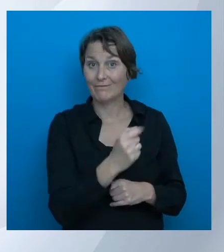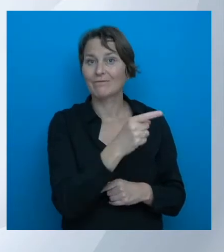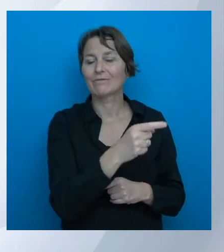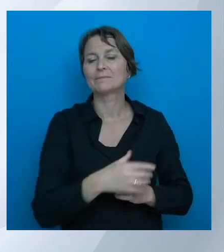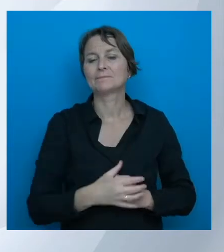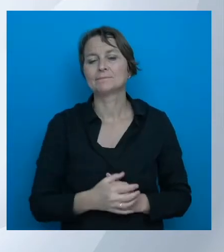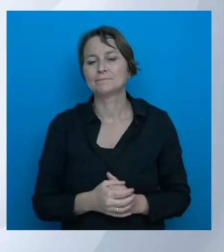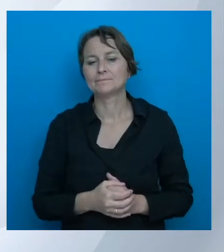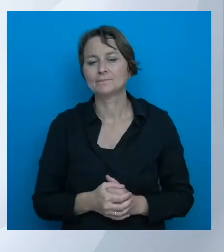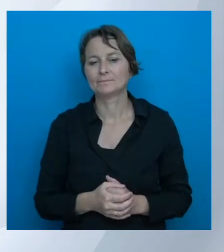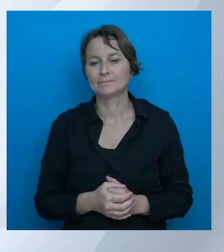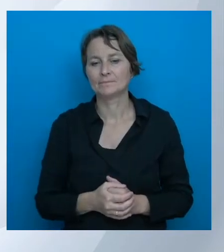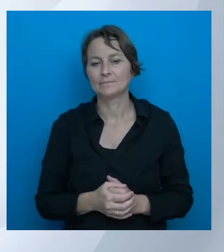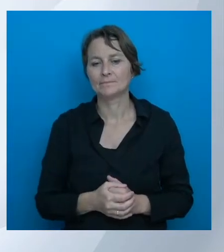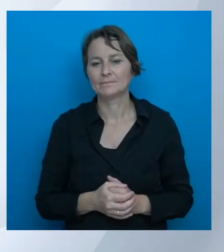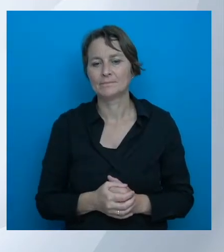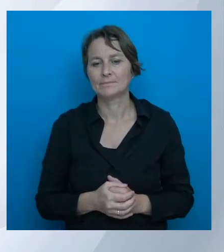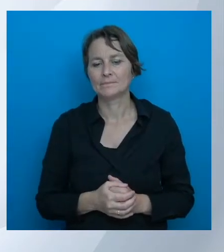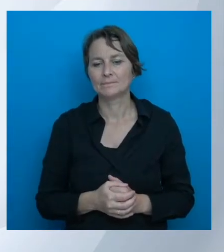let's apply